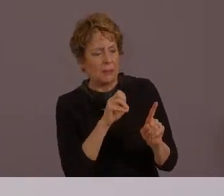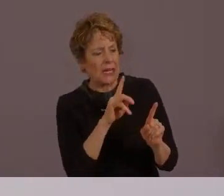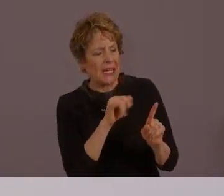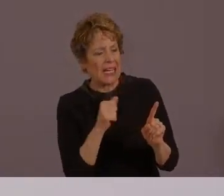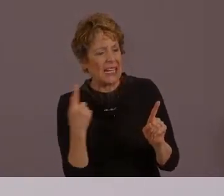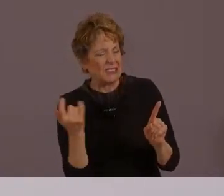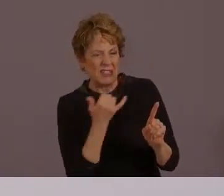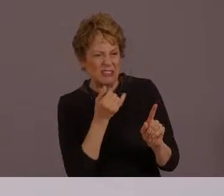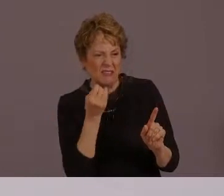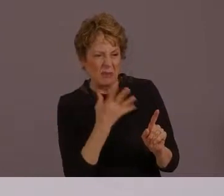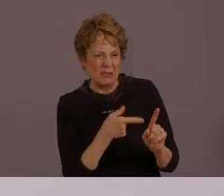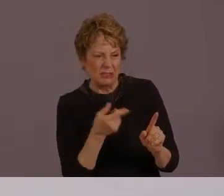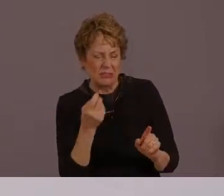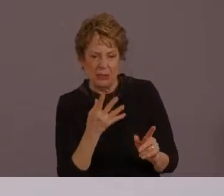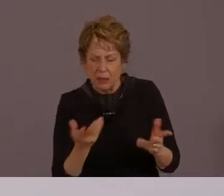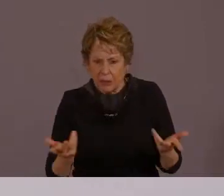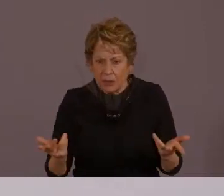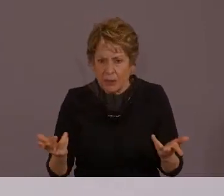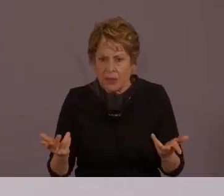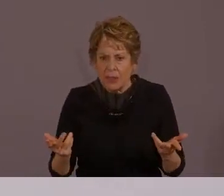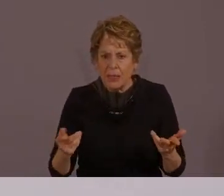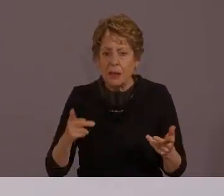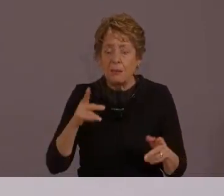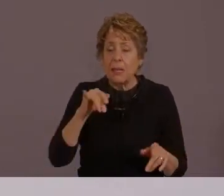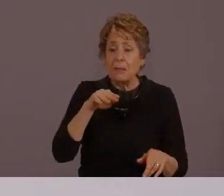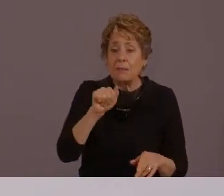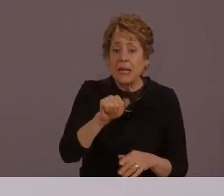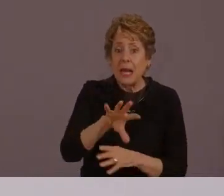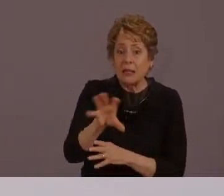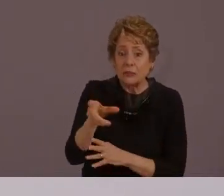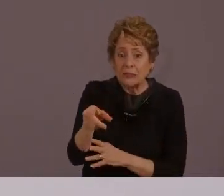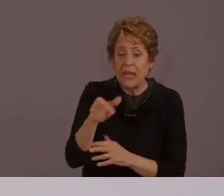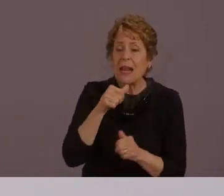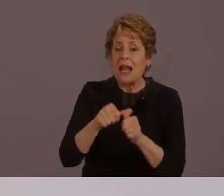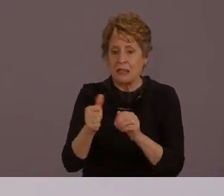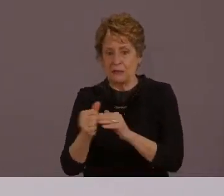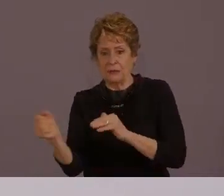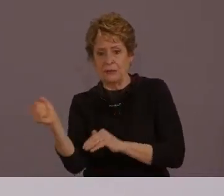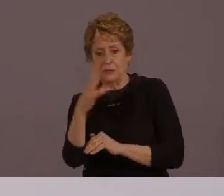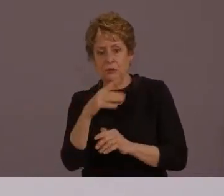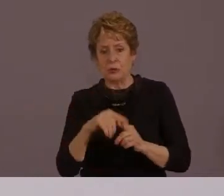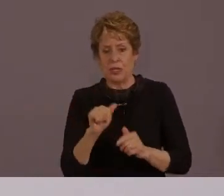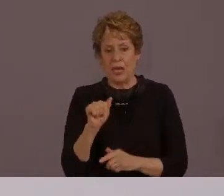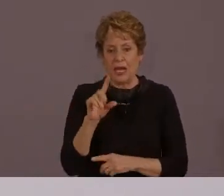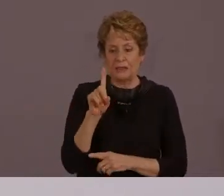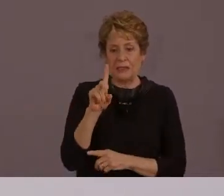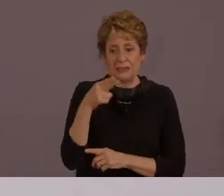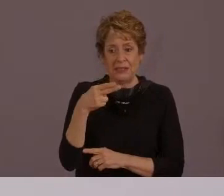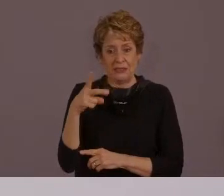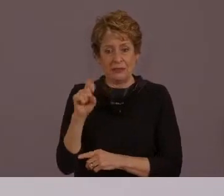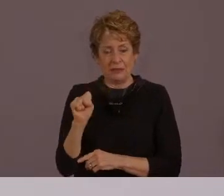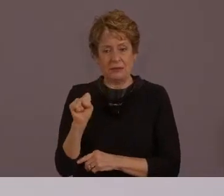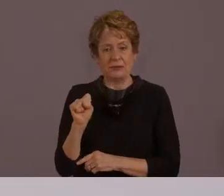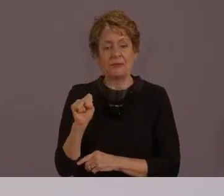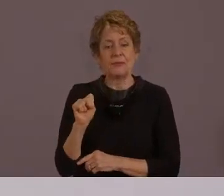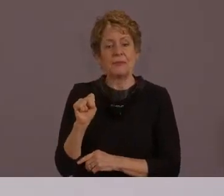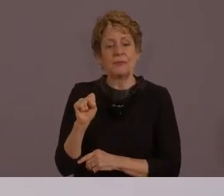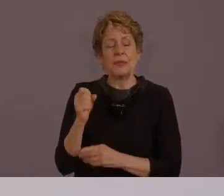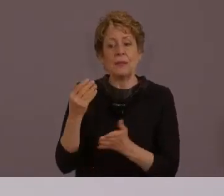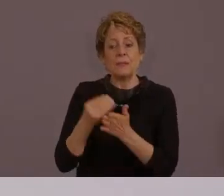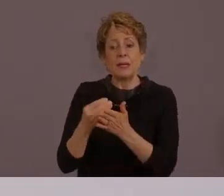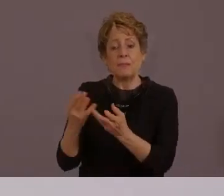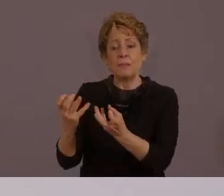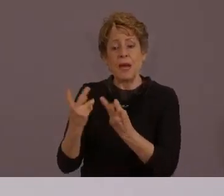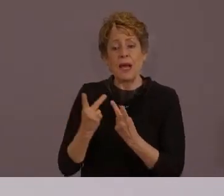have seen letters as well from FEMA to the state when it comes to being reimbursed for testing expenses.